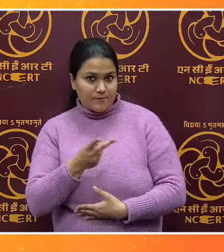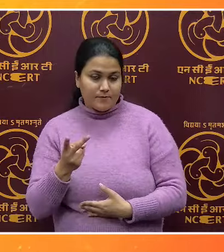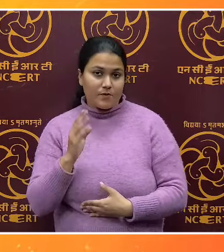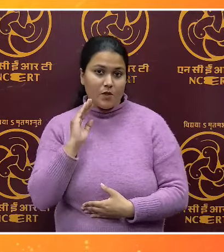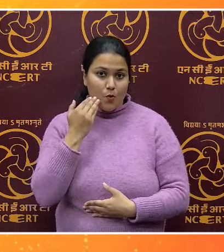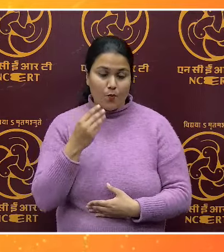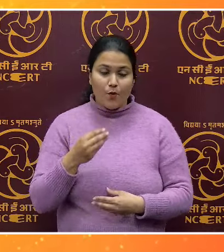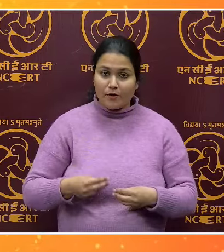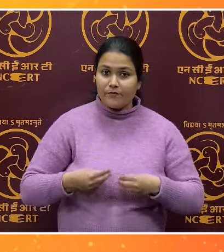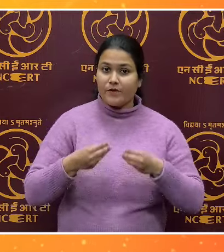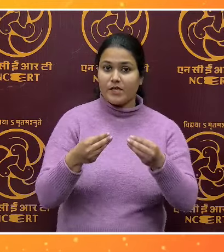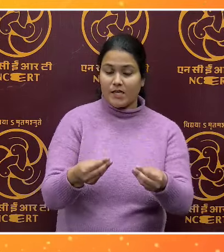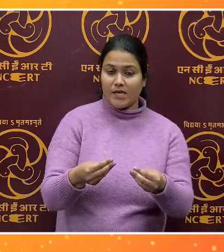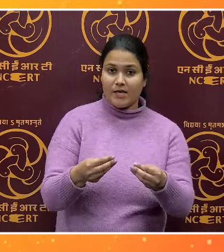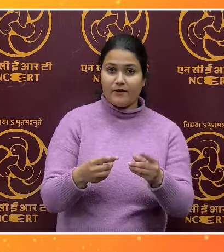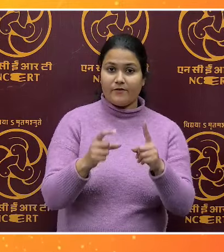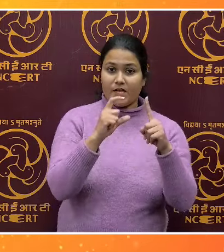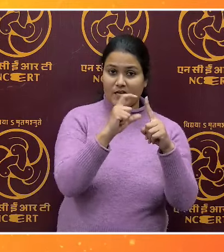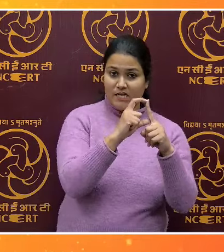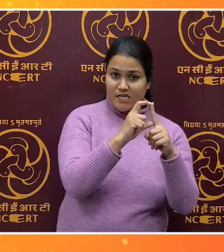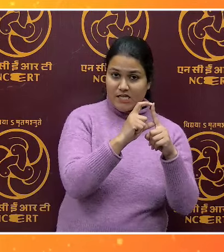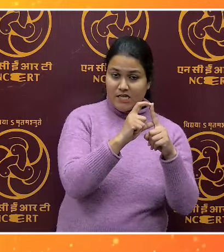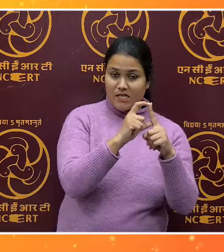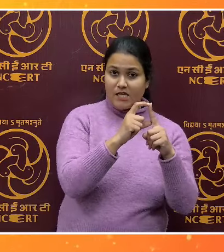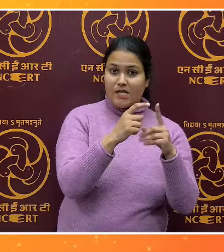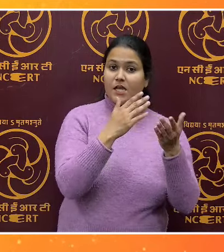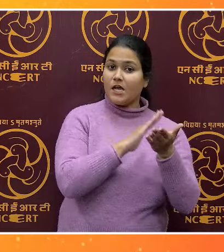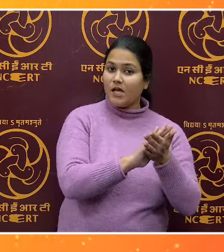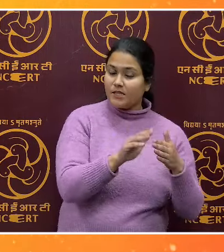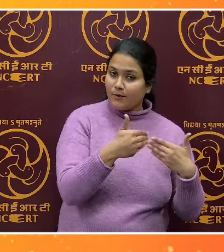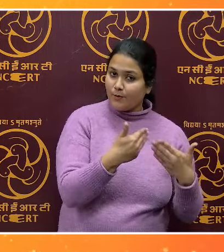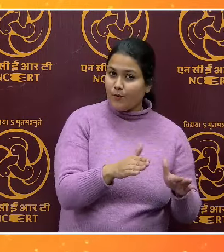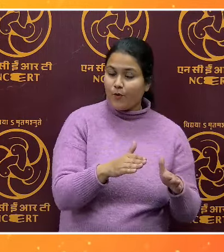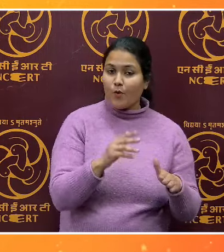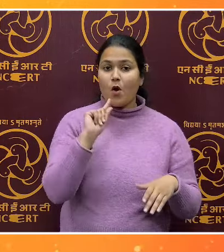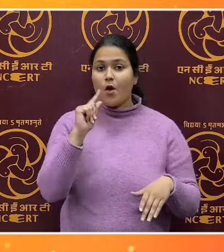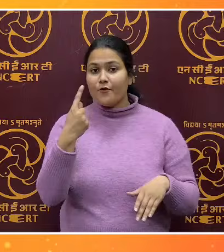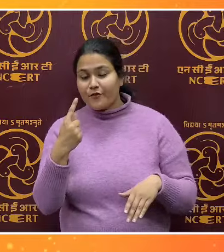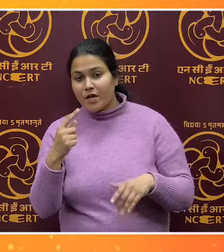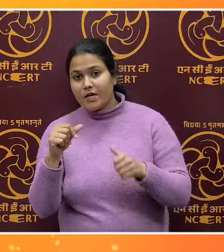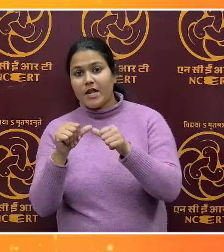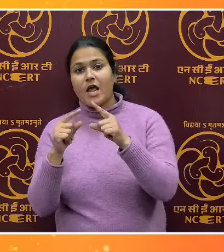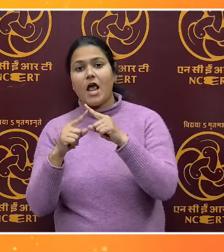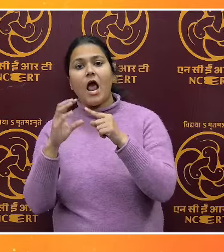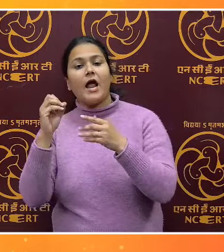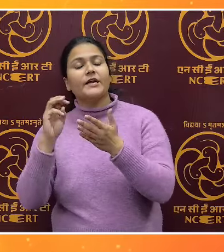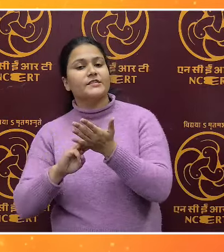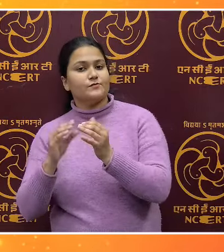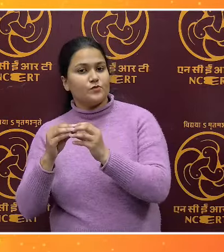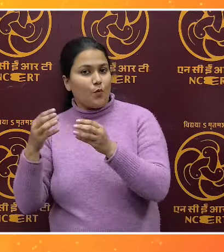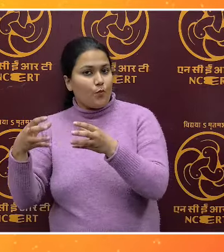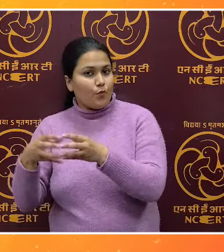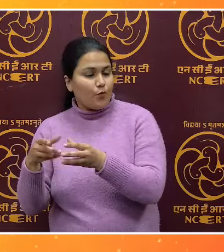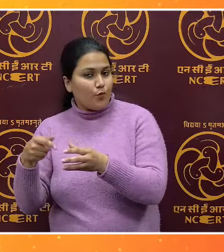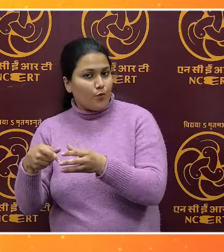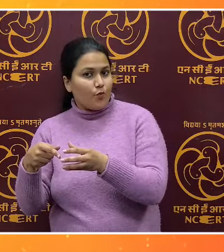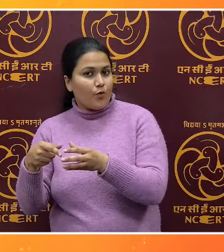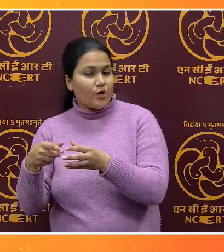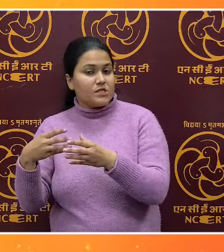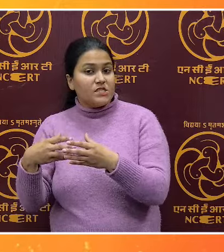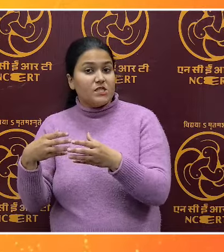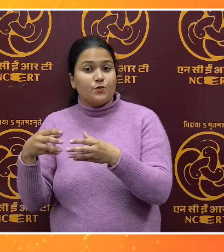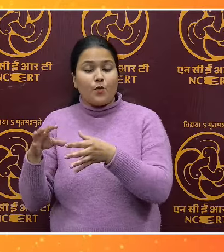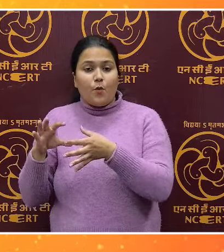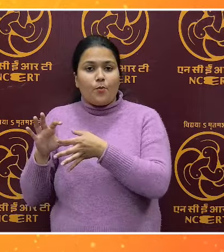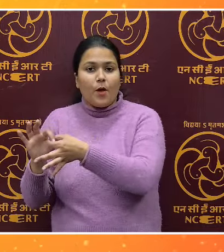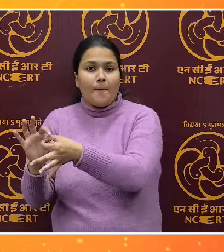it provides D subshell orbitals empty, and one atom of group of atoms that will make coordinate